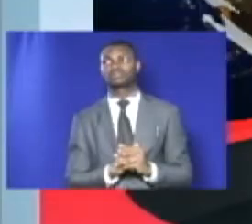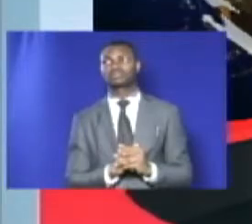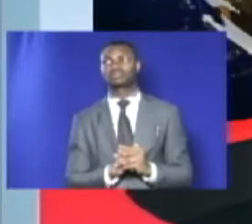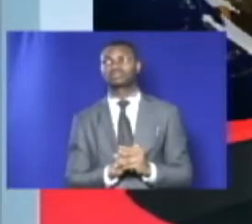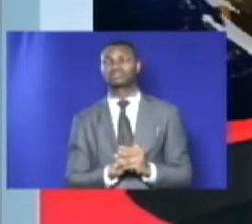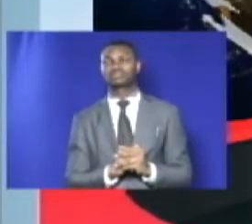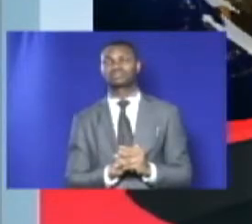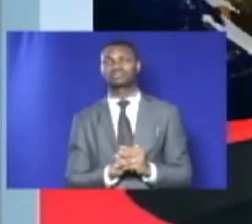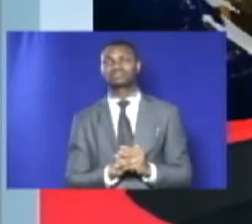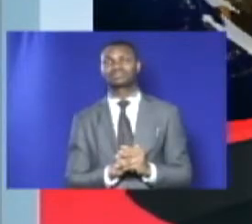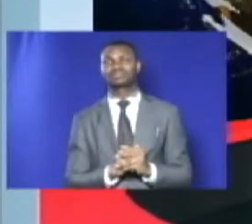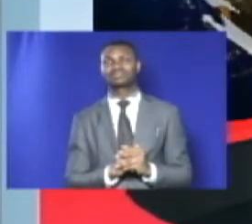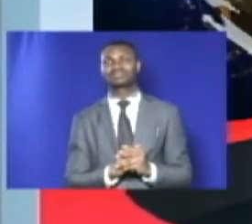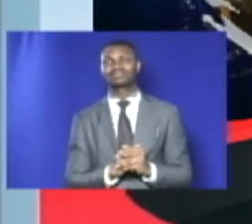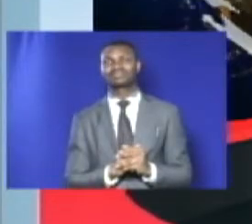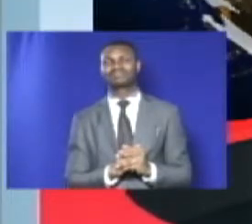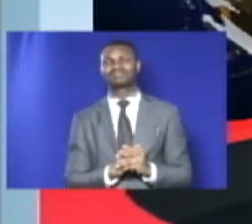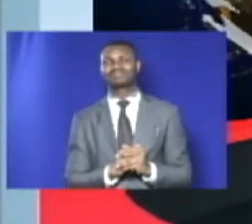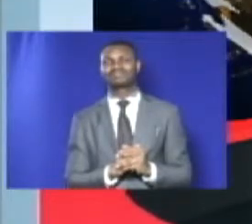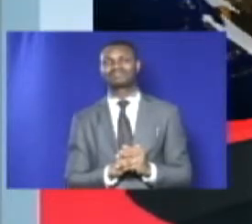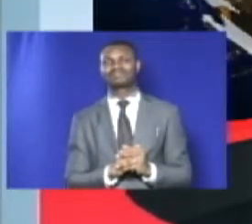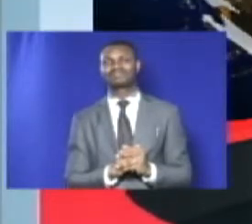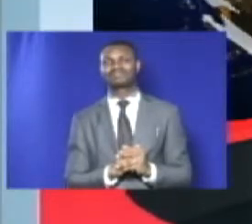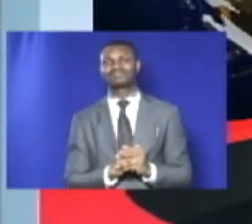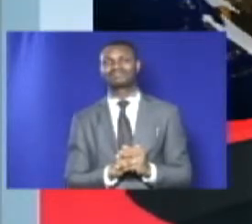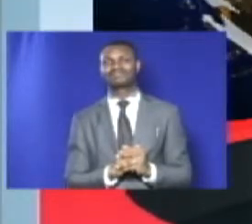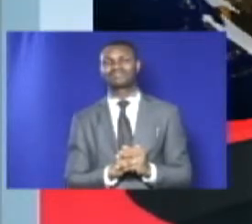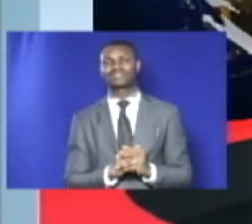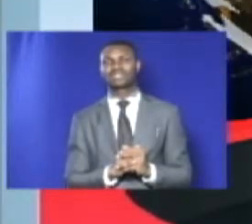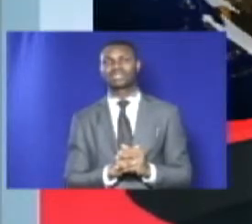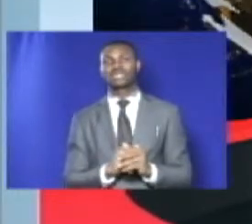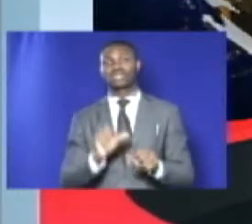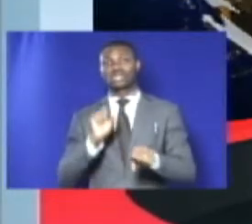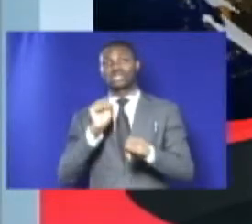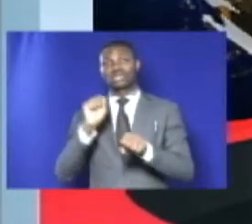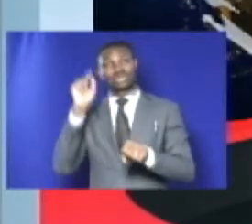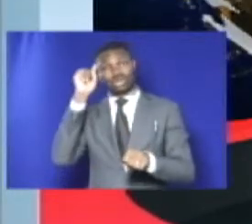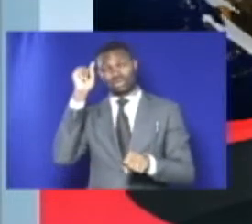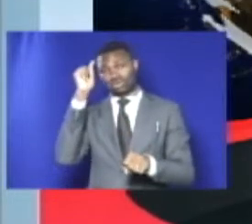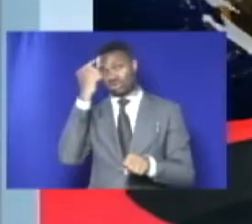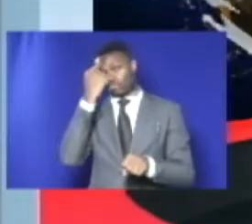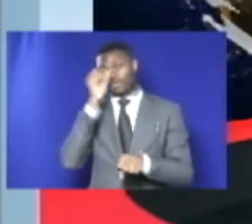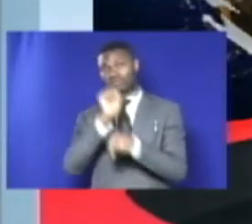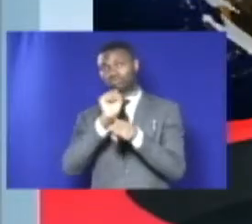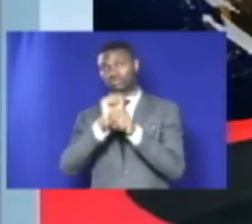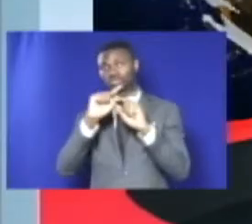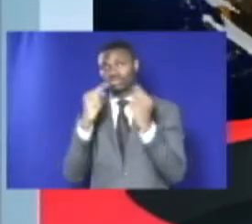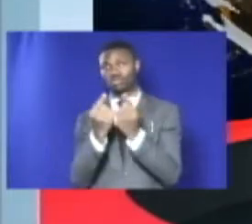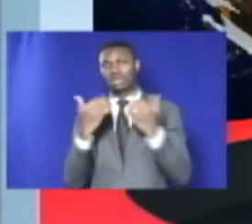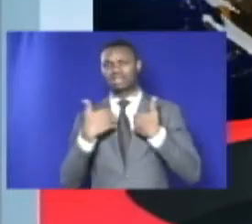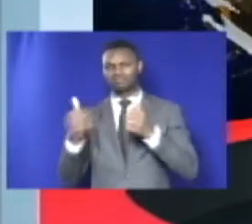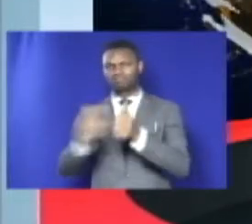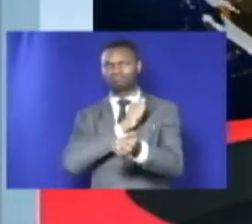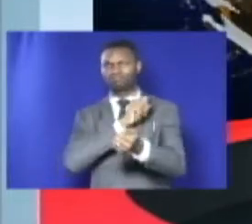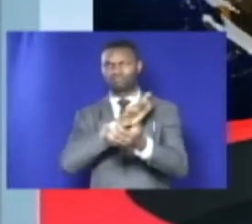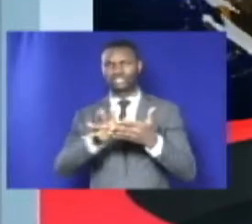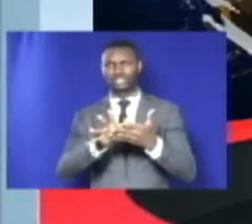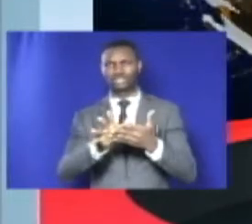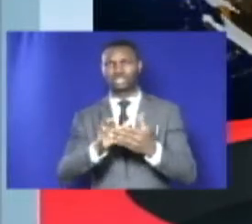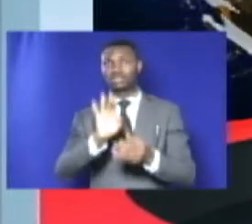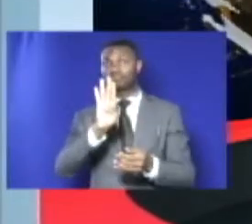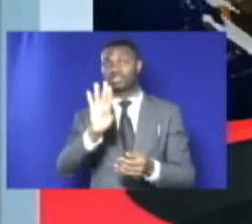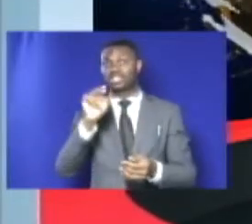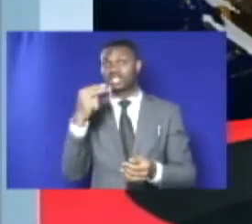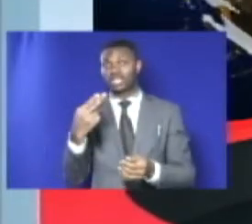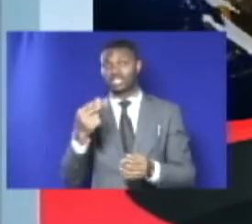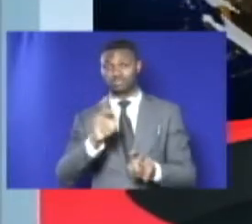The Air Task Force of Operation Lafia Dole has destroyed several structures of Boko Haram and neutralized their fighters at